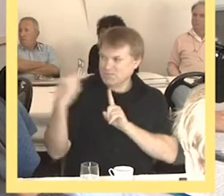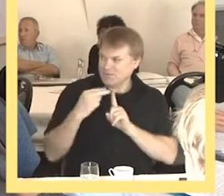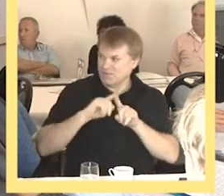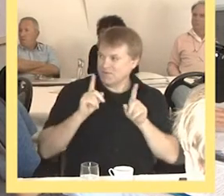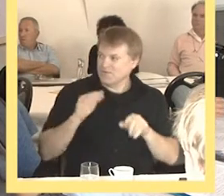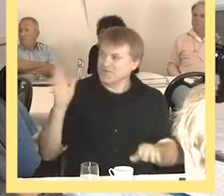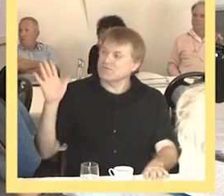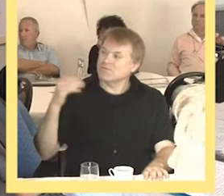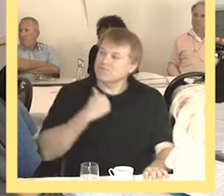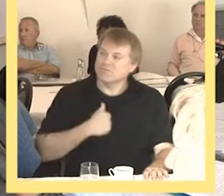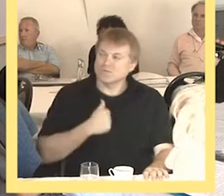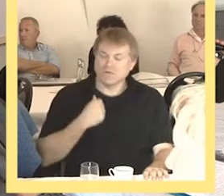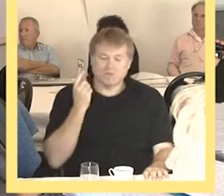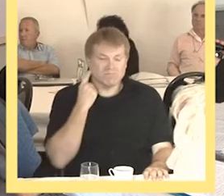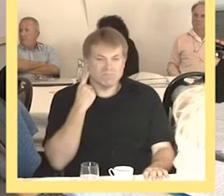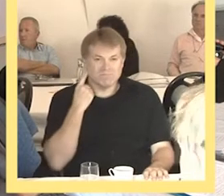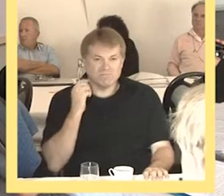You had to switch it